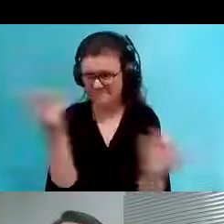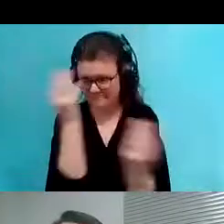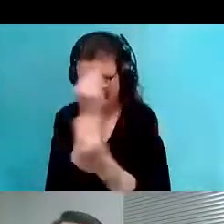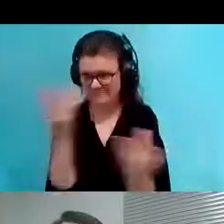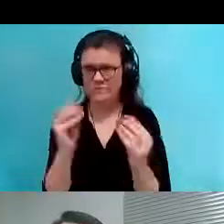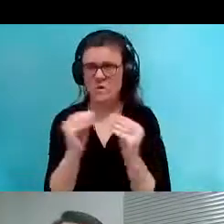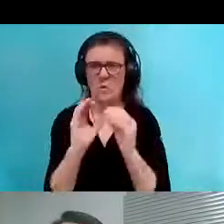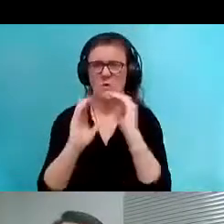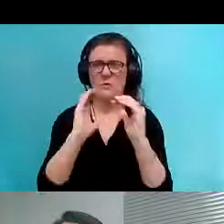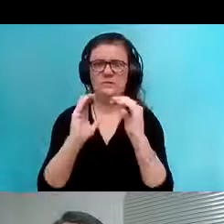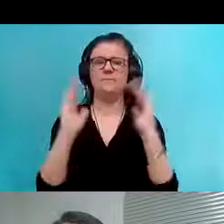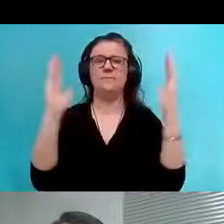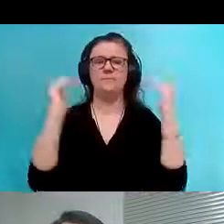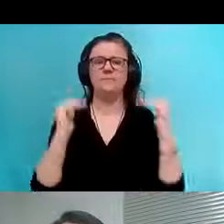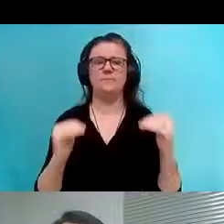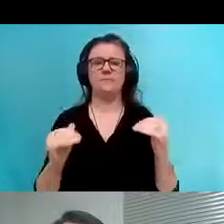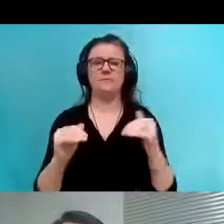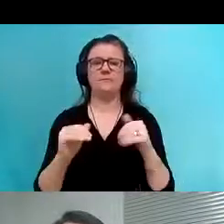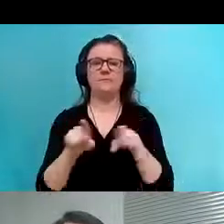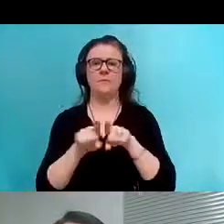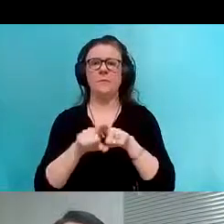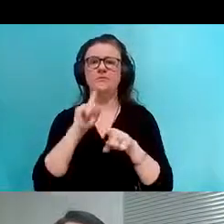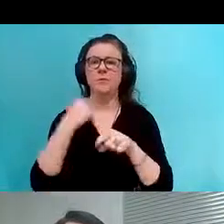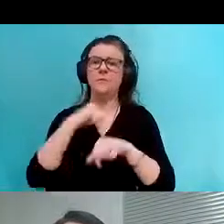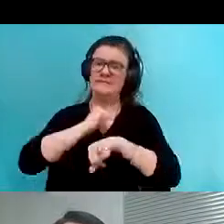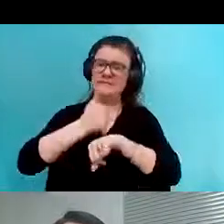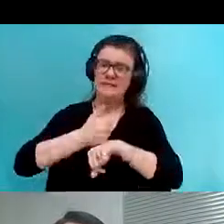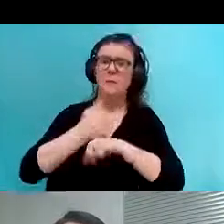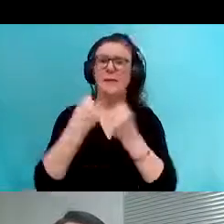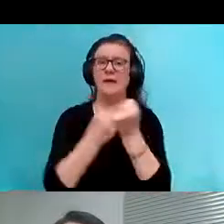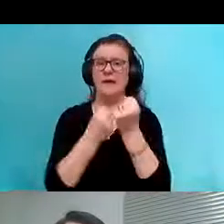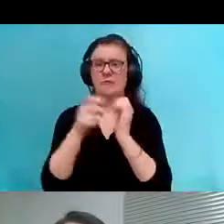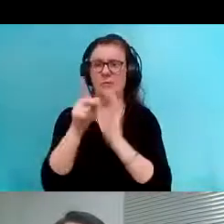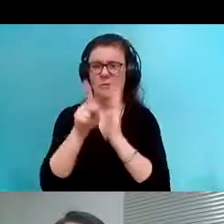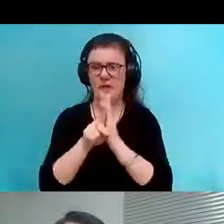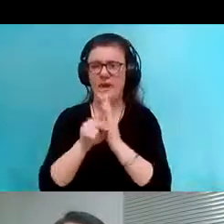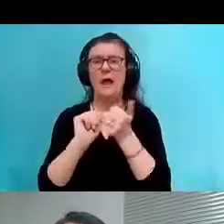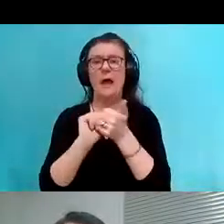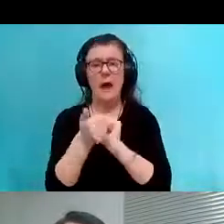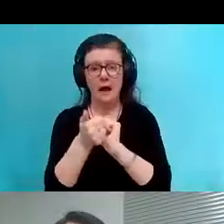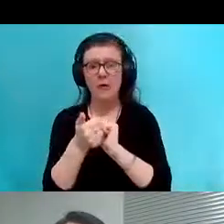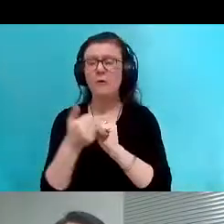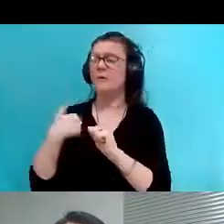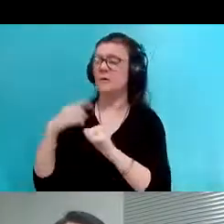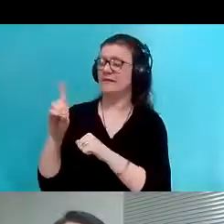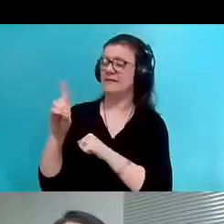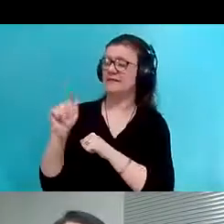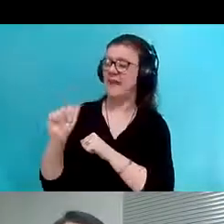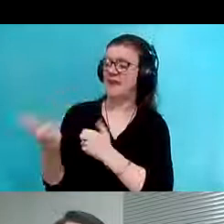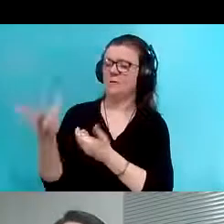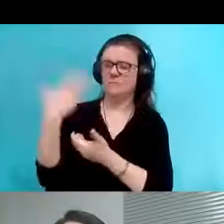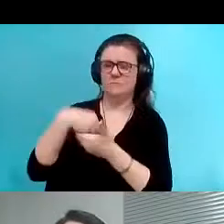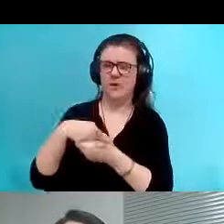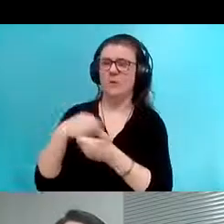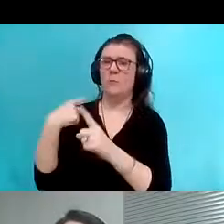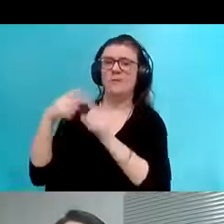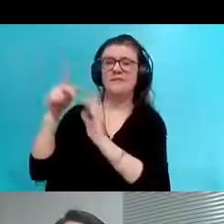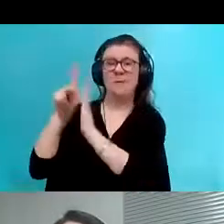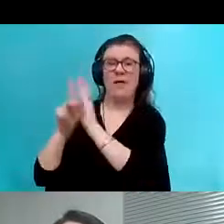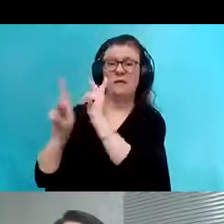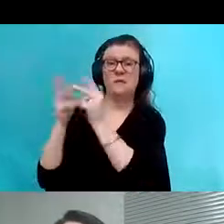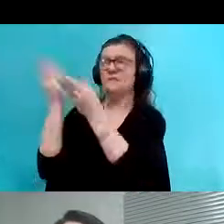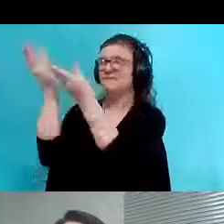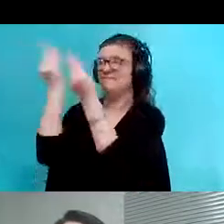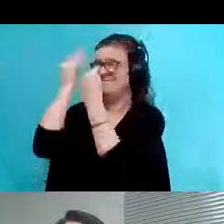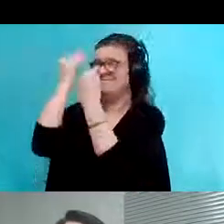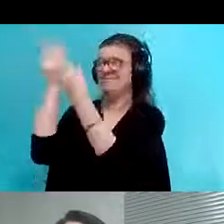clear evidence-based advocacy plan using the inclusive data and its analysis for the policymakers. And in this context, the most